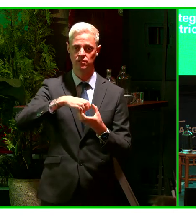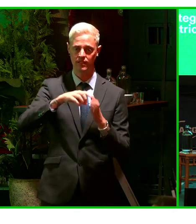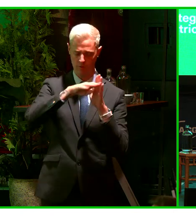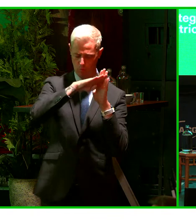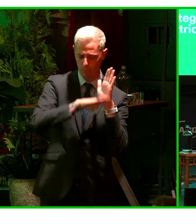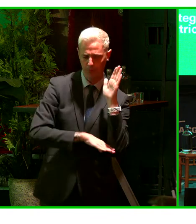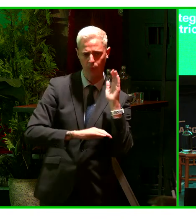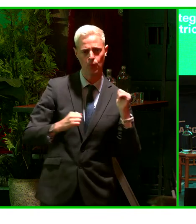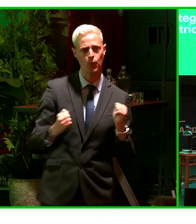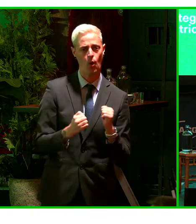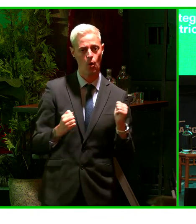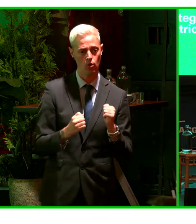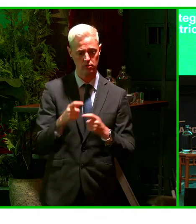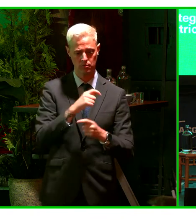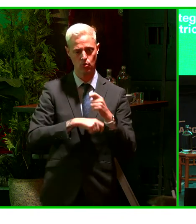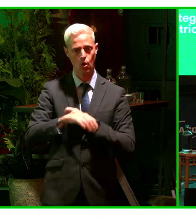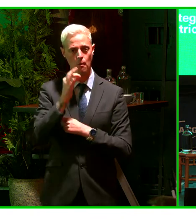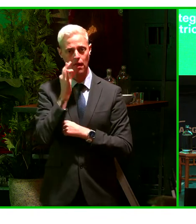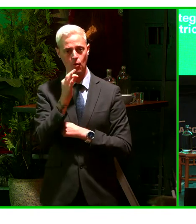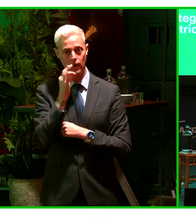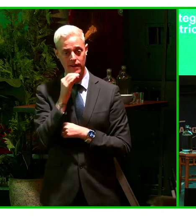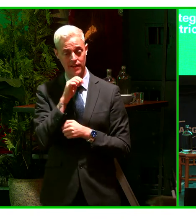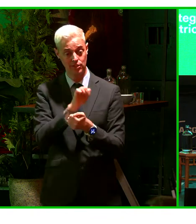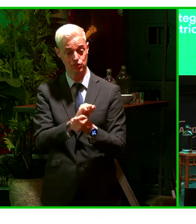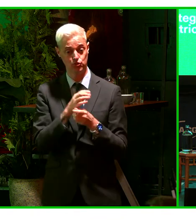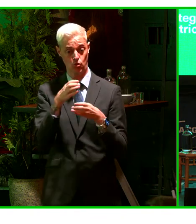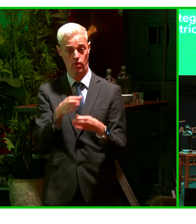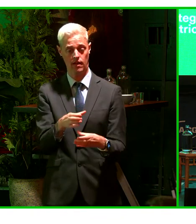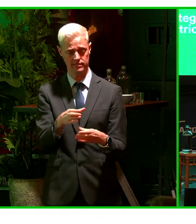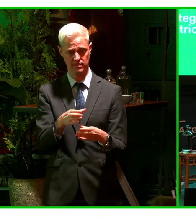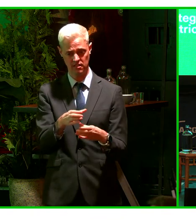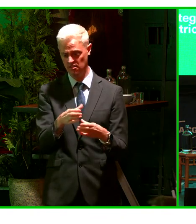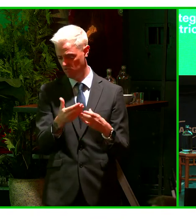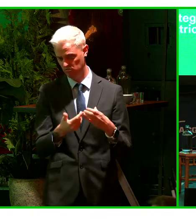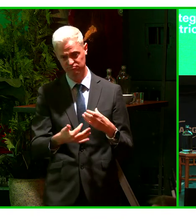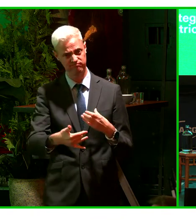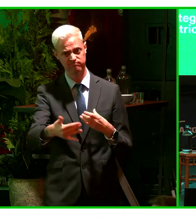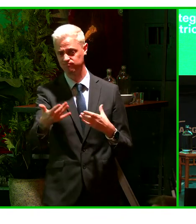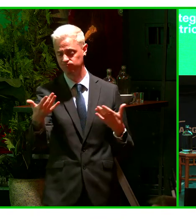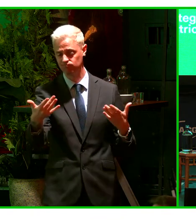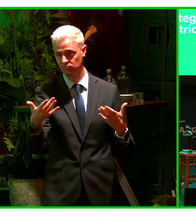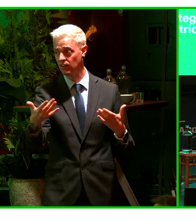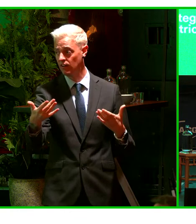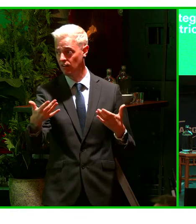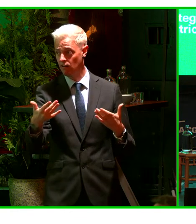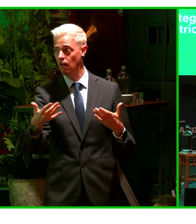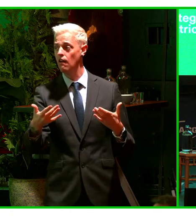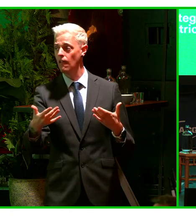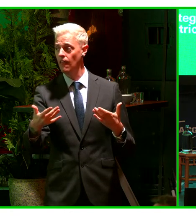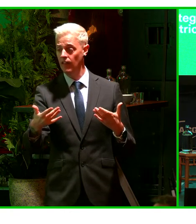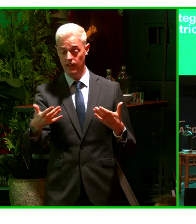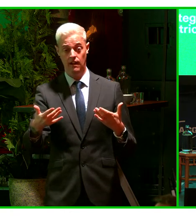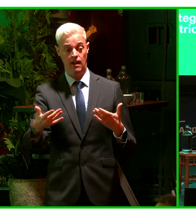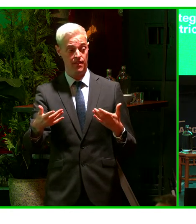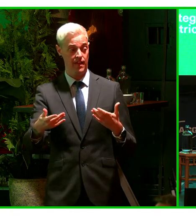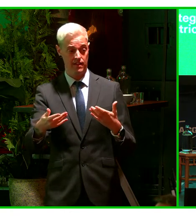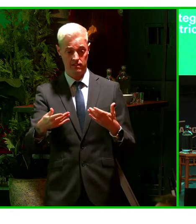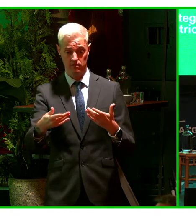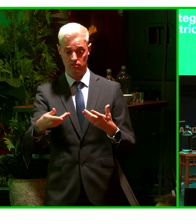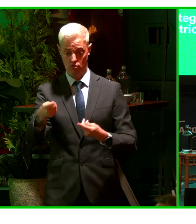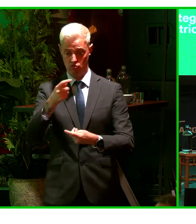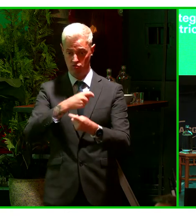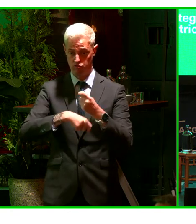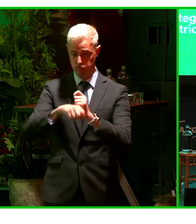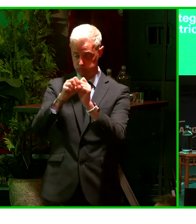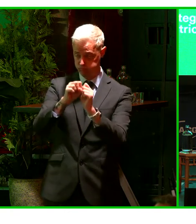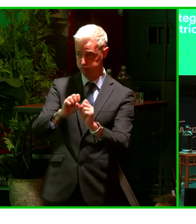it liquefies it, you store that liquefied air for a period of time, and then you reverse the process, put